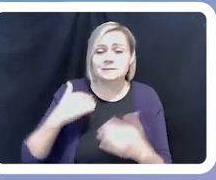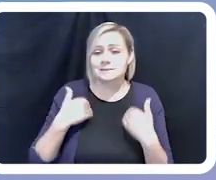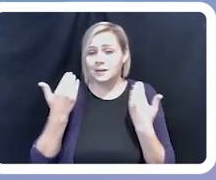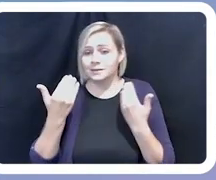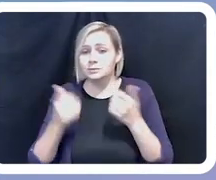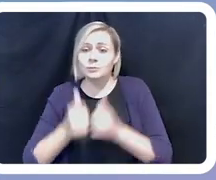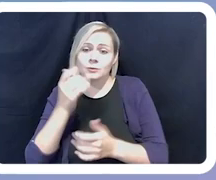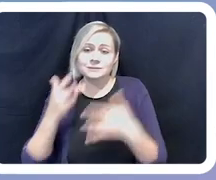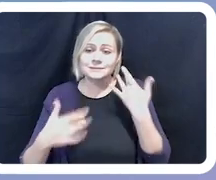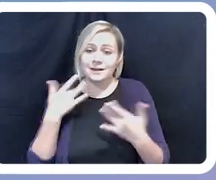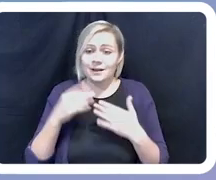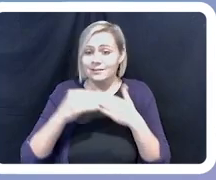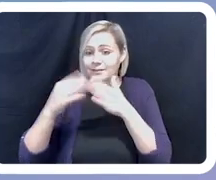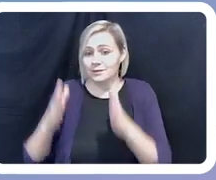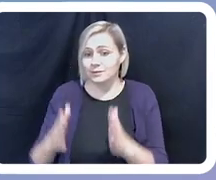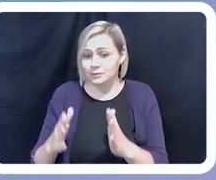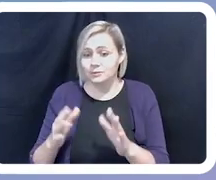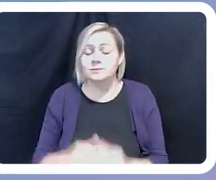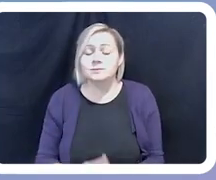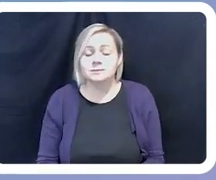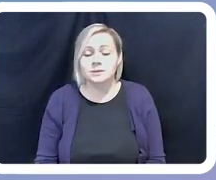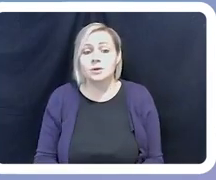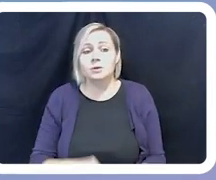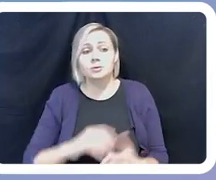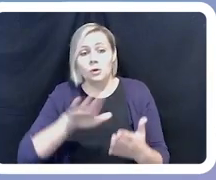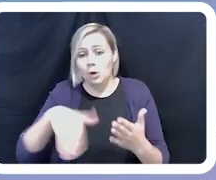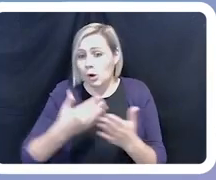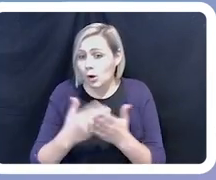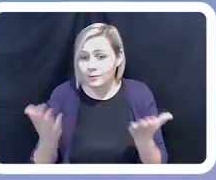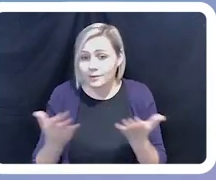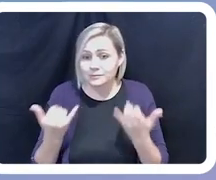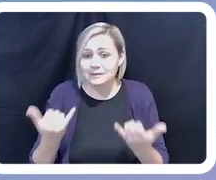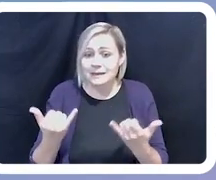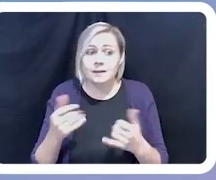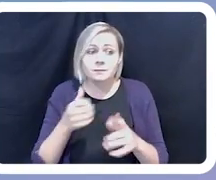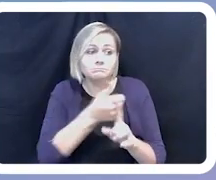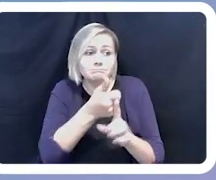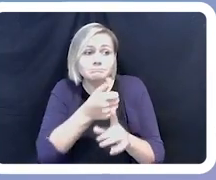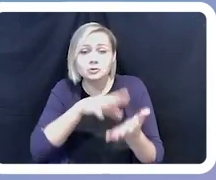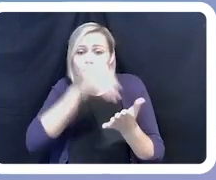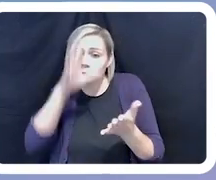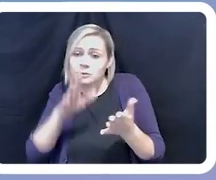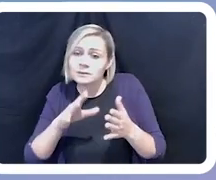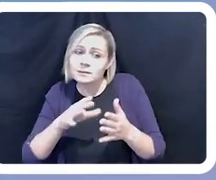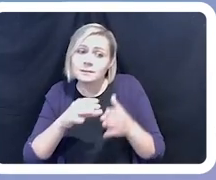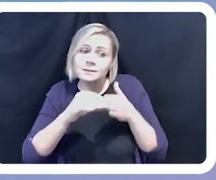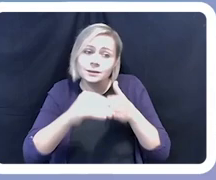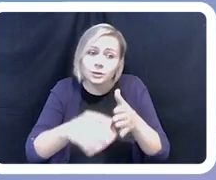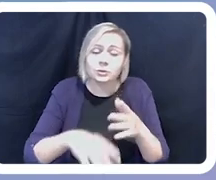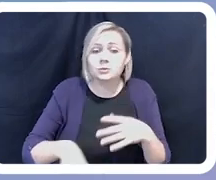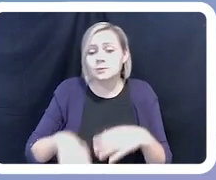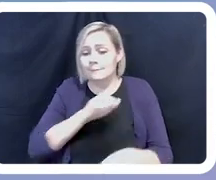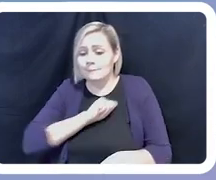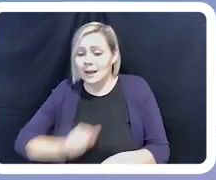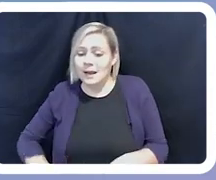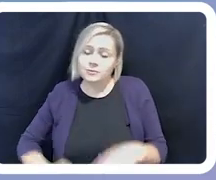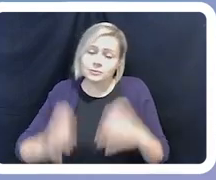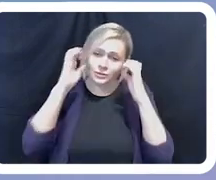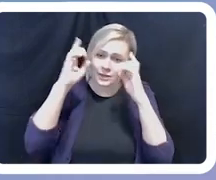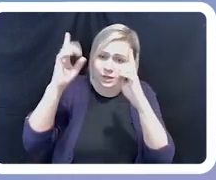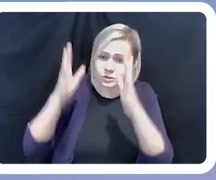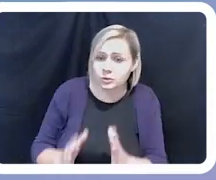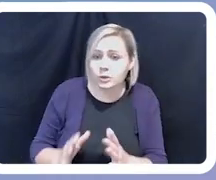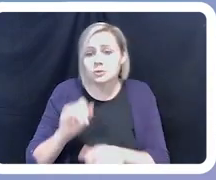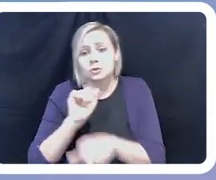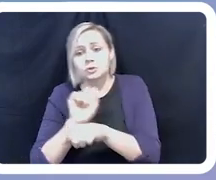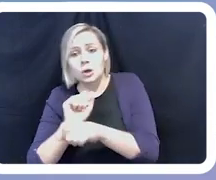most exciting leaders that we've got. You're all here today as student leaders, as ambassadors, as educators, as community leaders,